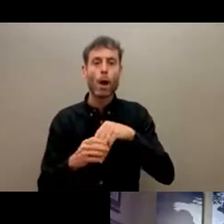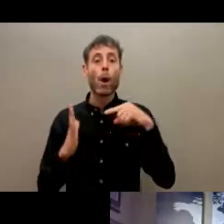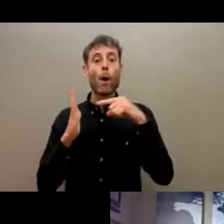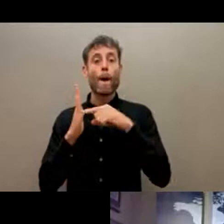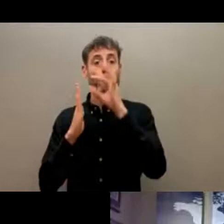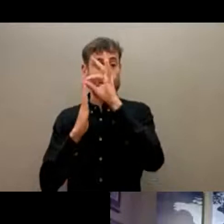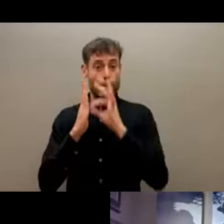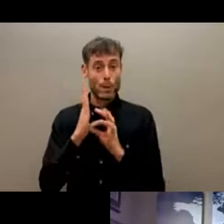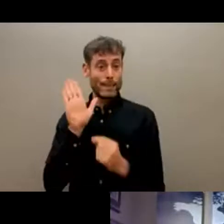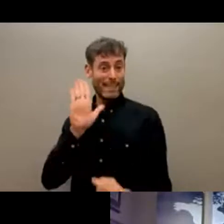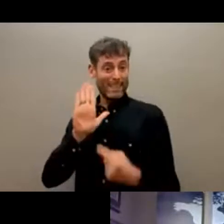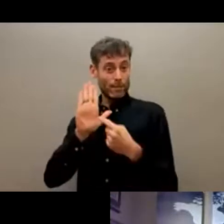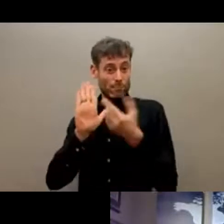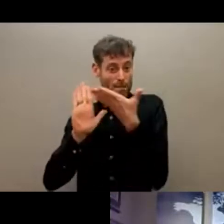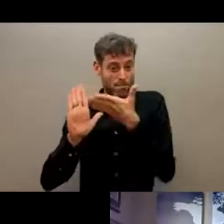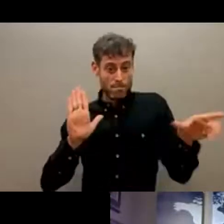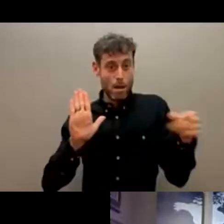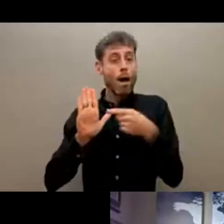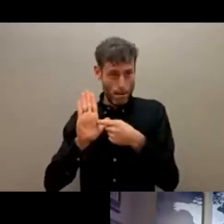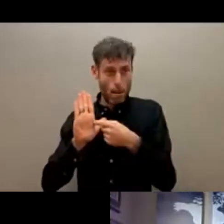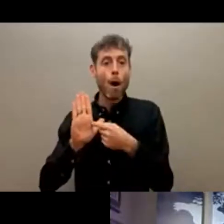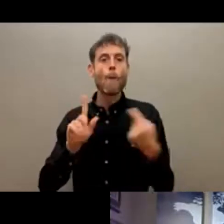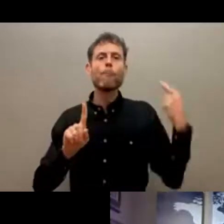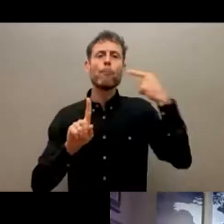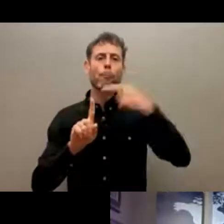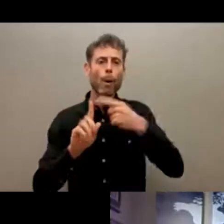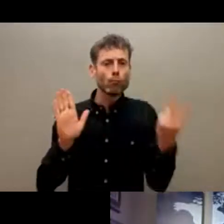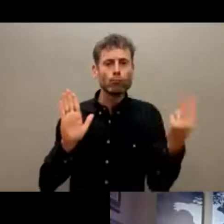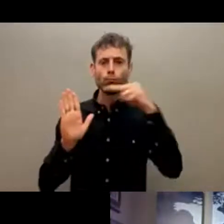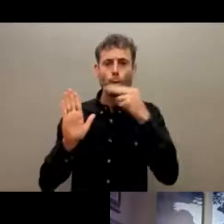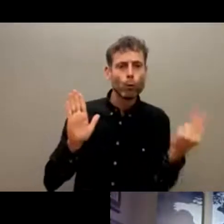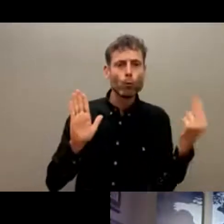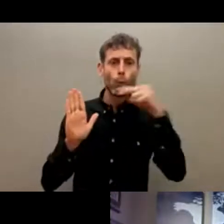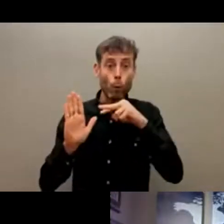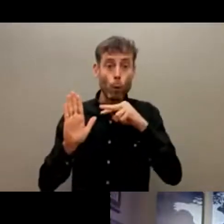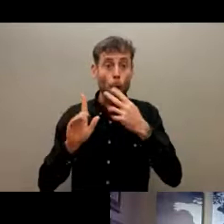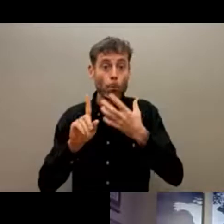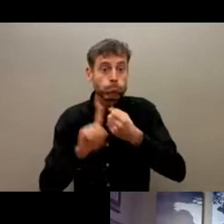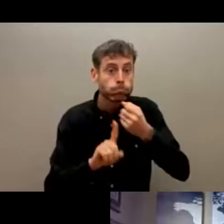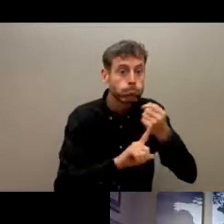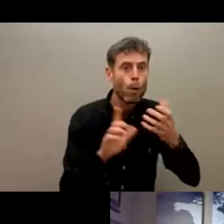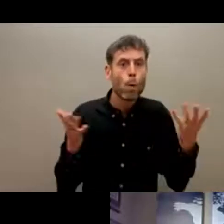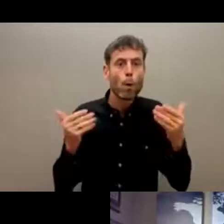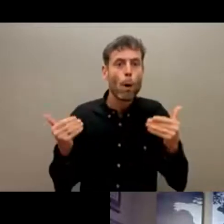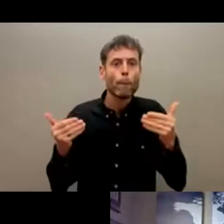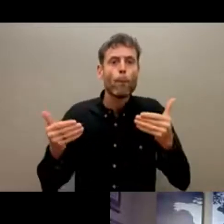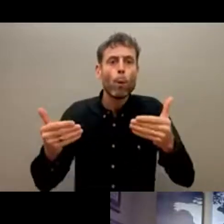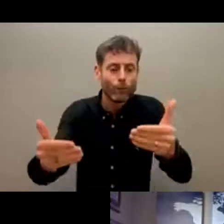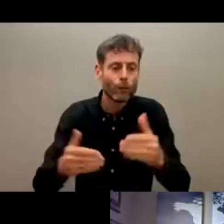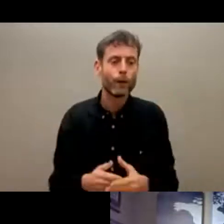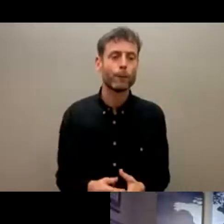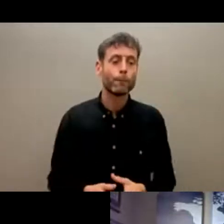that. And point number 4 builds on that to say we ensure a progressive realization